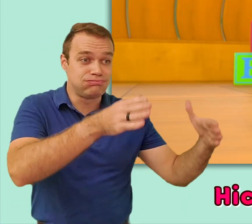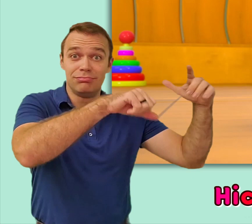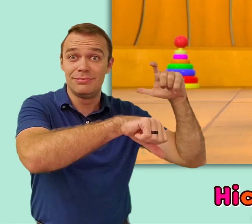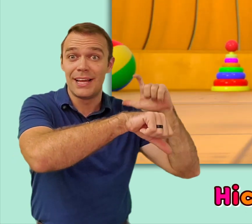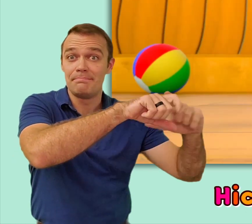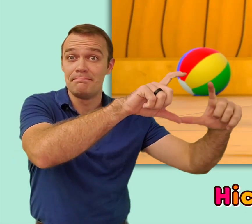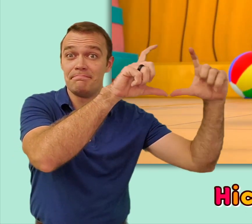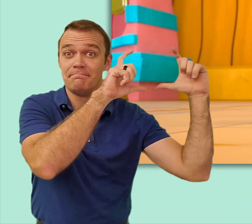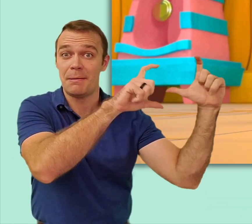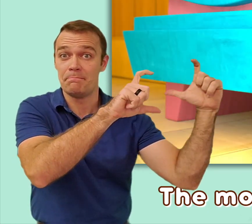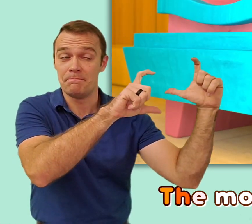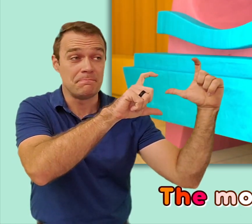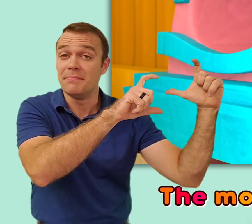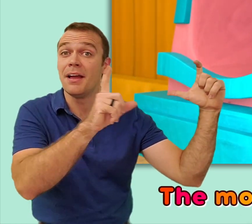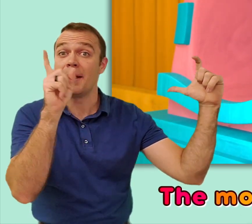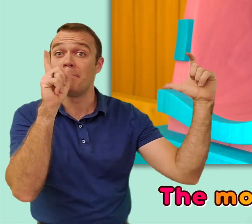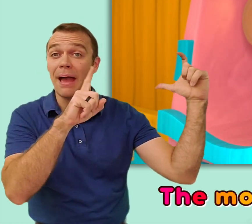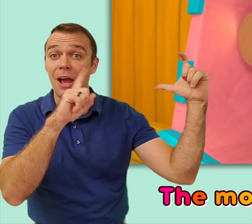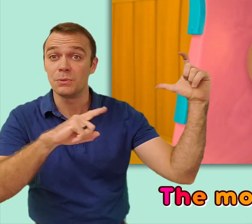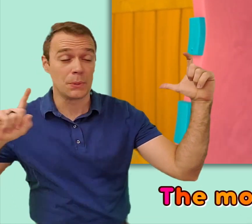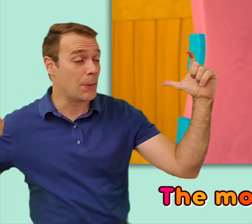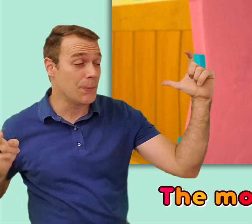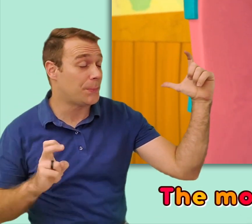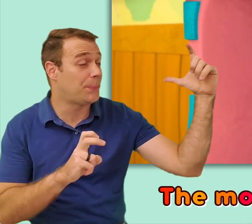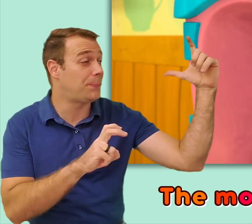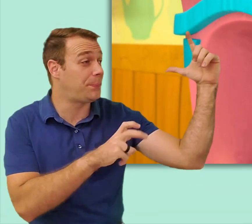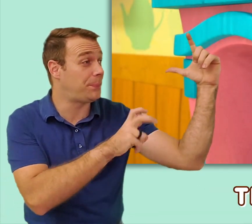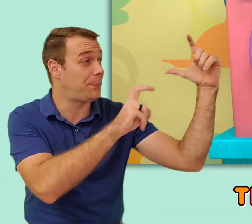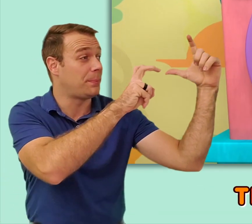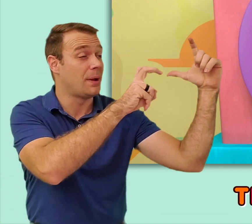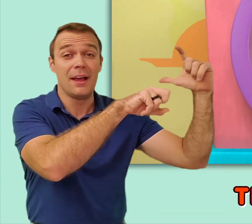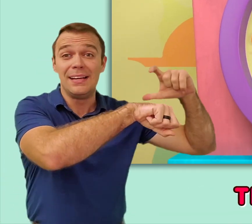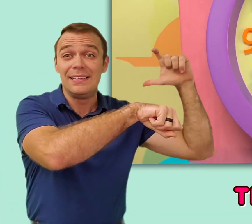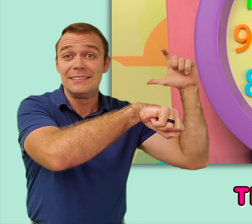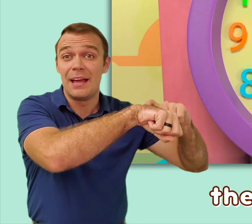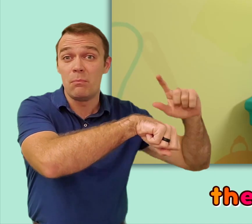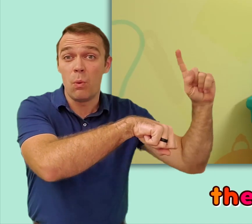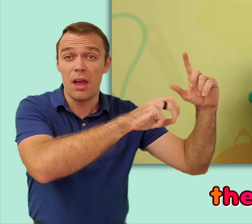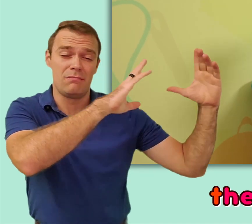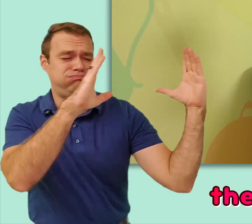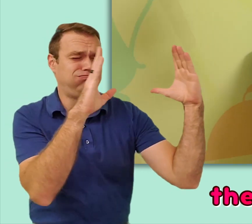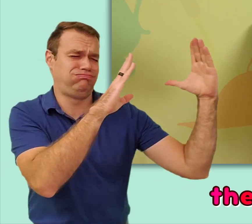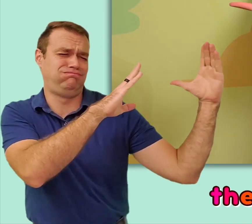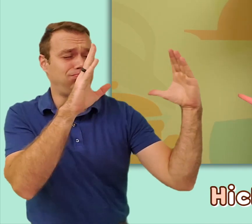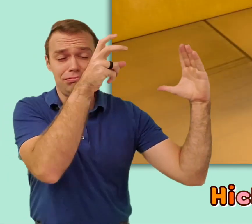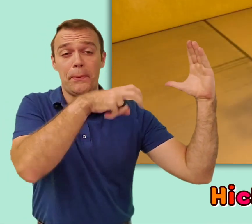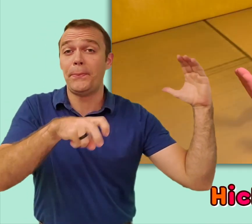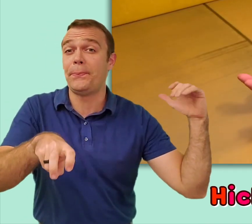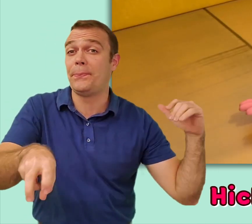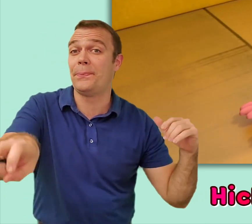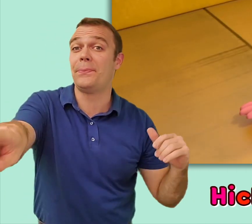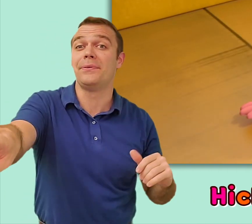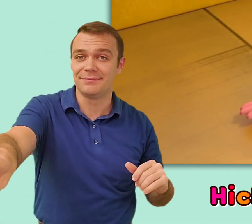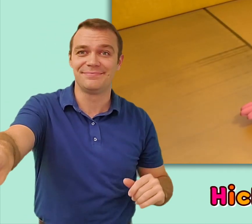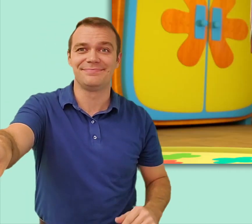Hickory, dickory, dock. The mouse went up the clock. The clock struck 1, the mouse ran down.